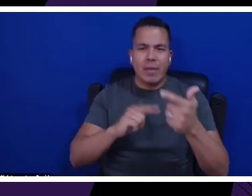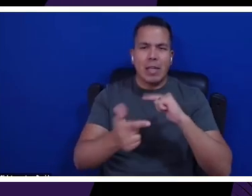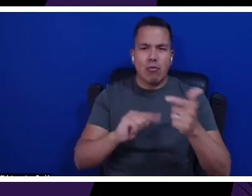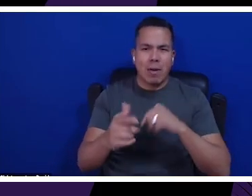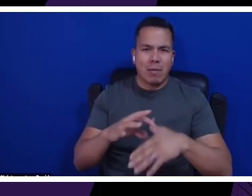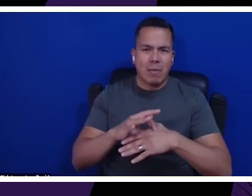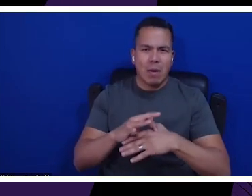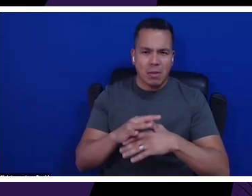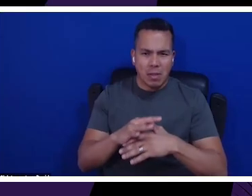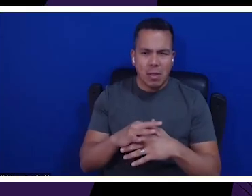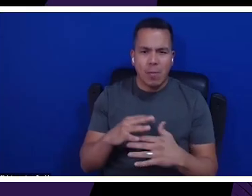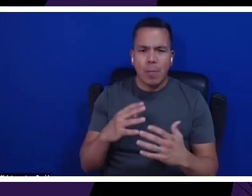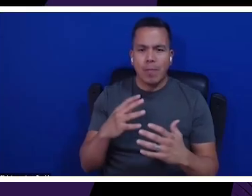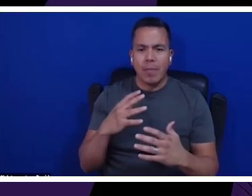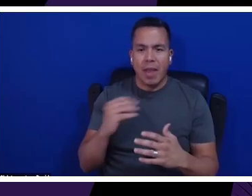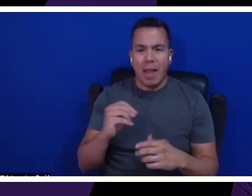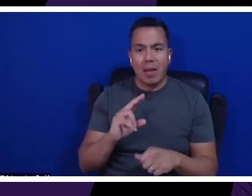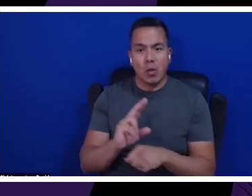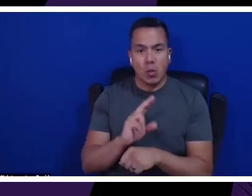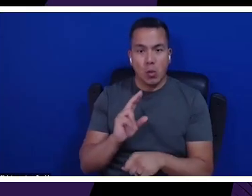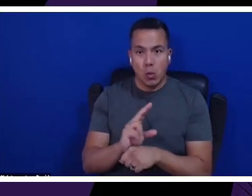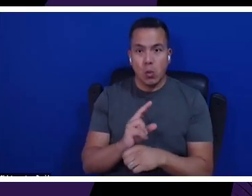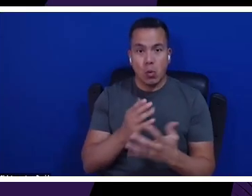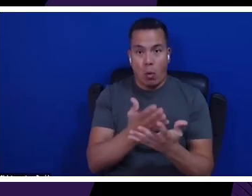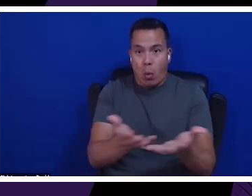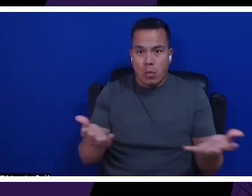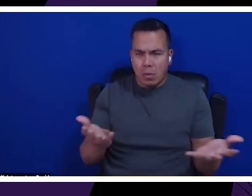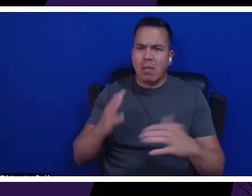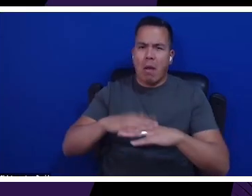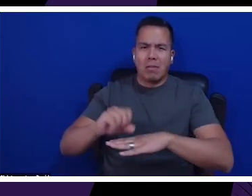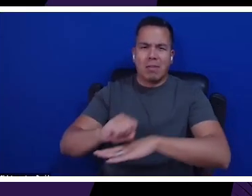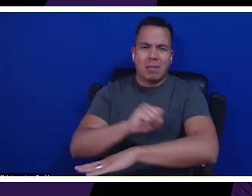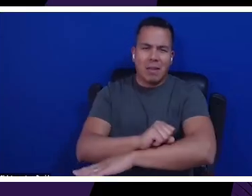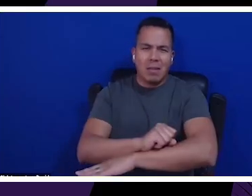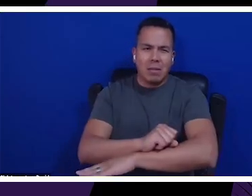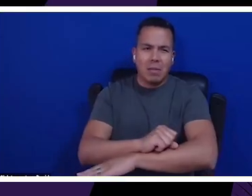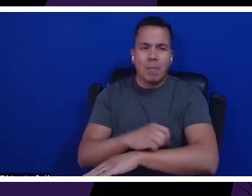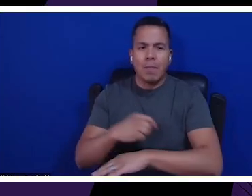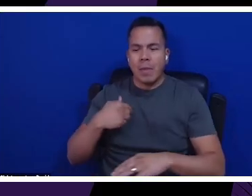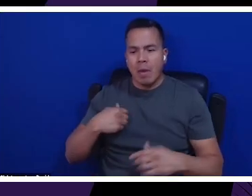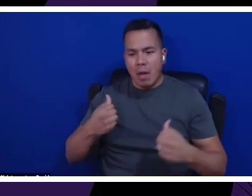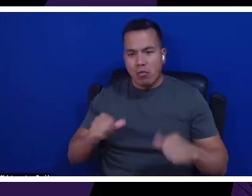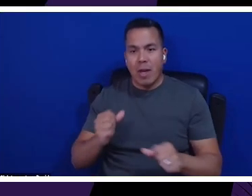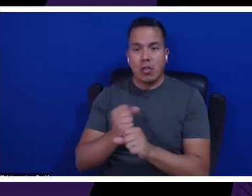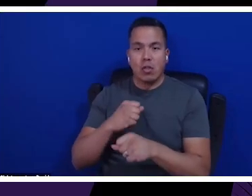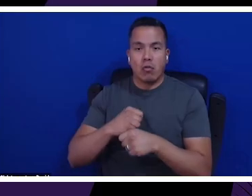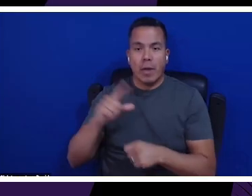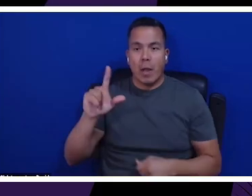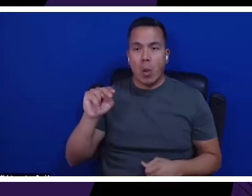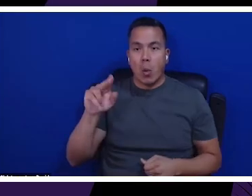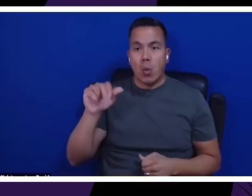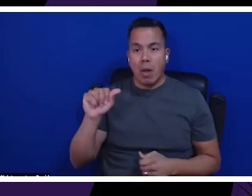content and use them on stage. I try to make Luna close enough,